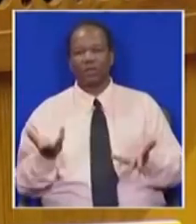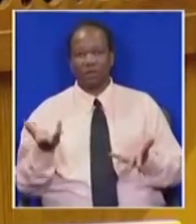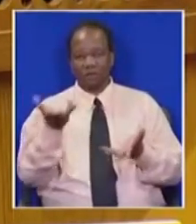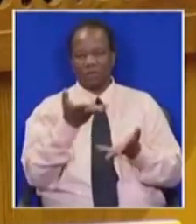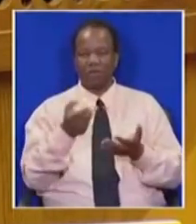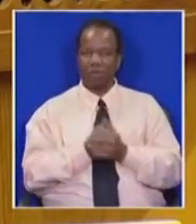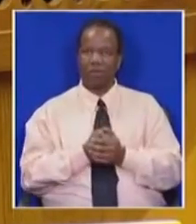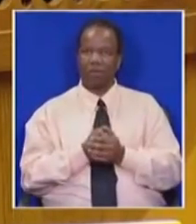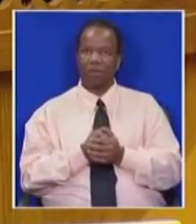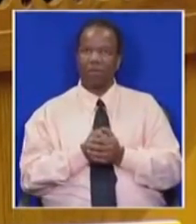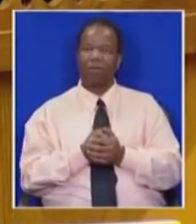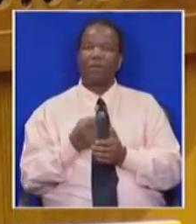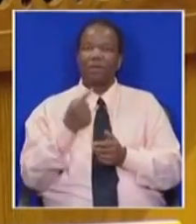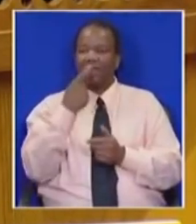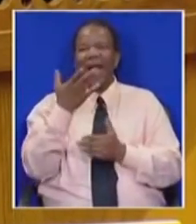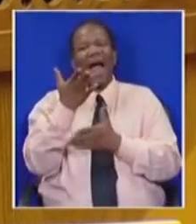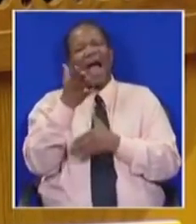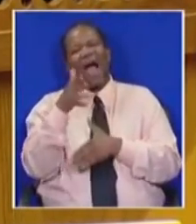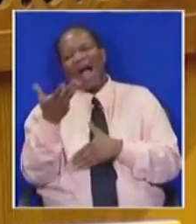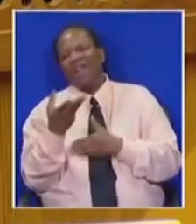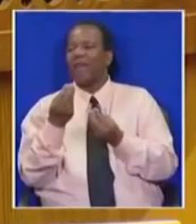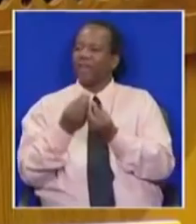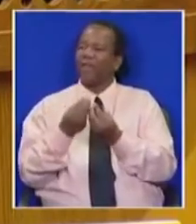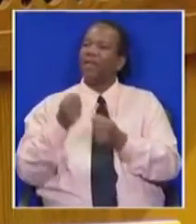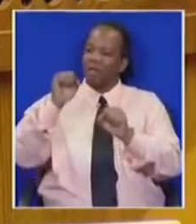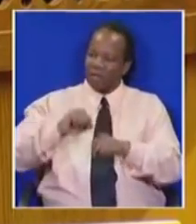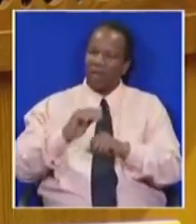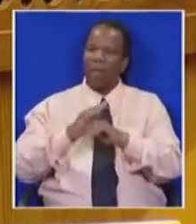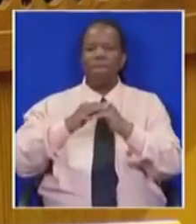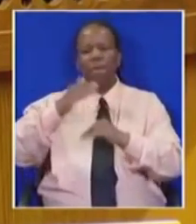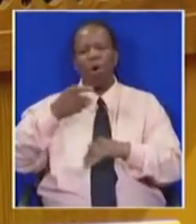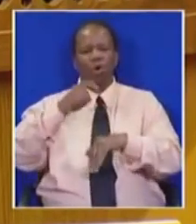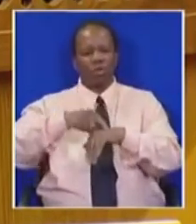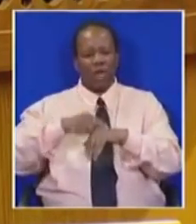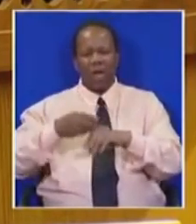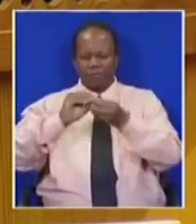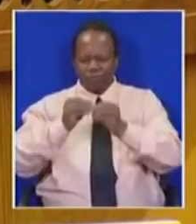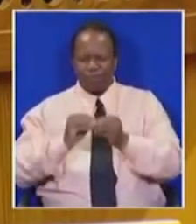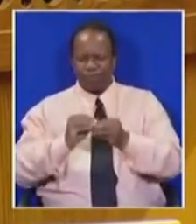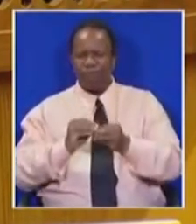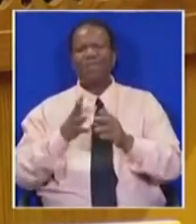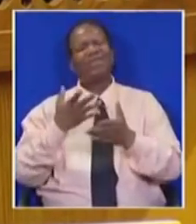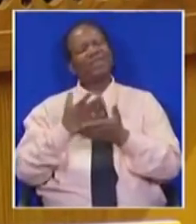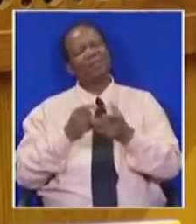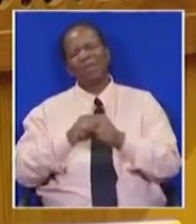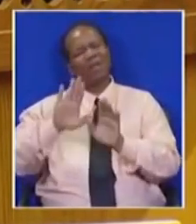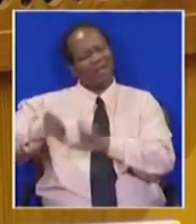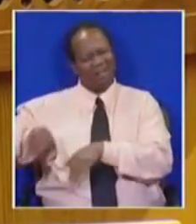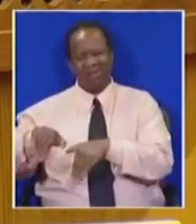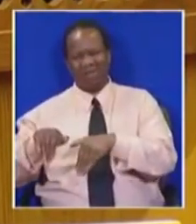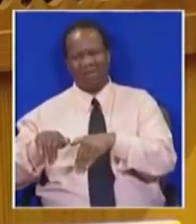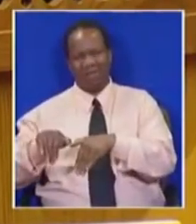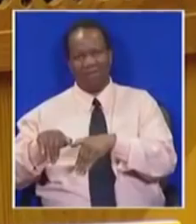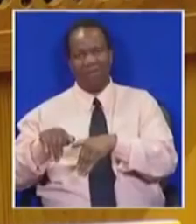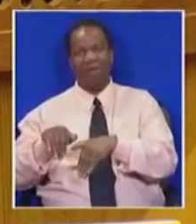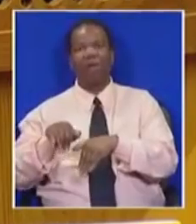all is to abandon something you have invested a lot of time and effort in. The truth is that